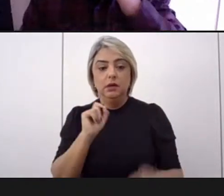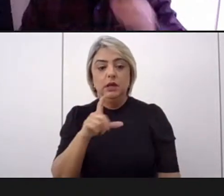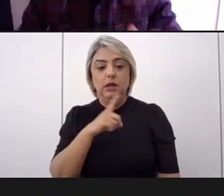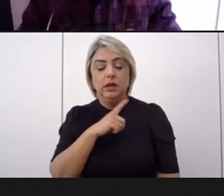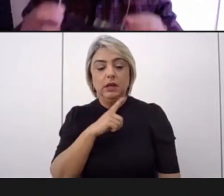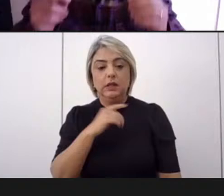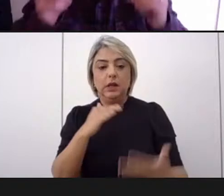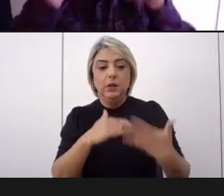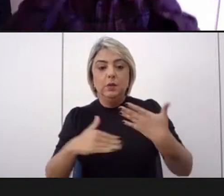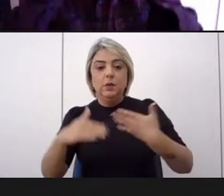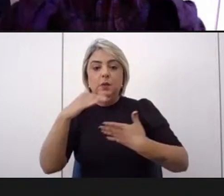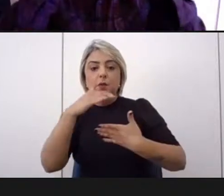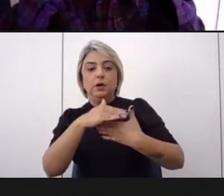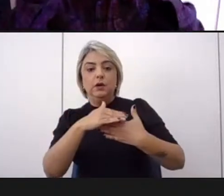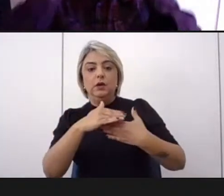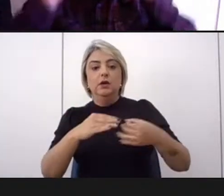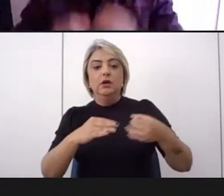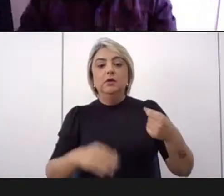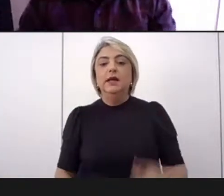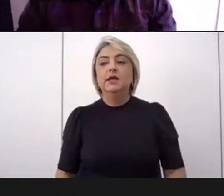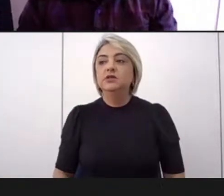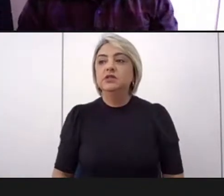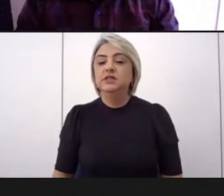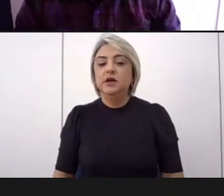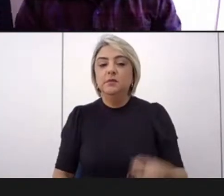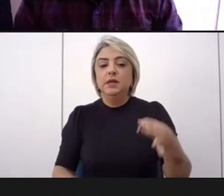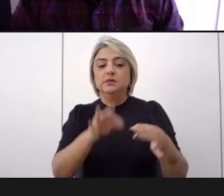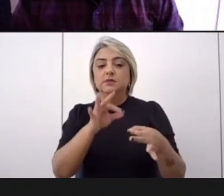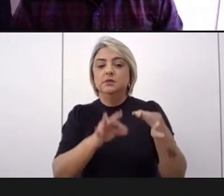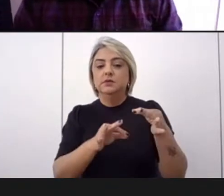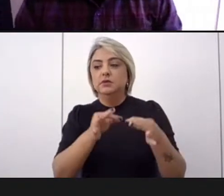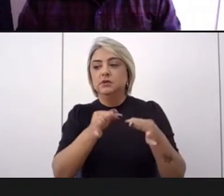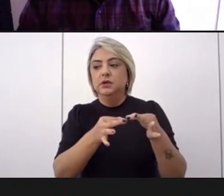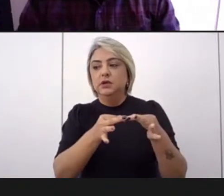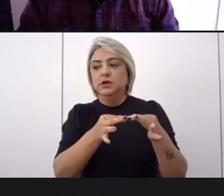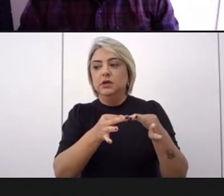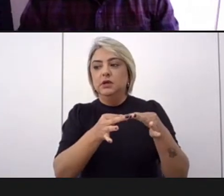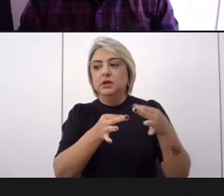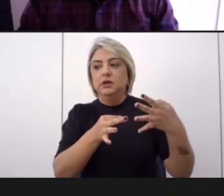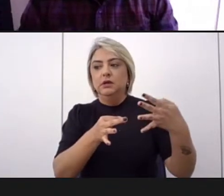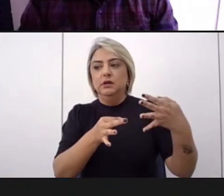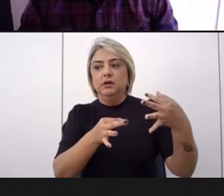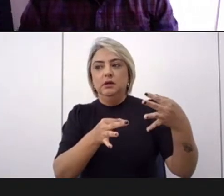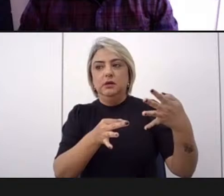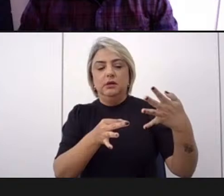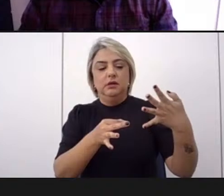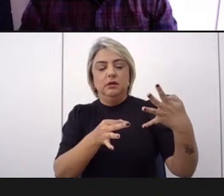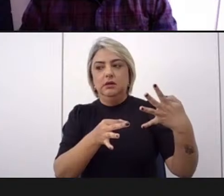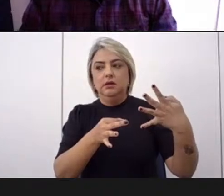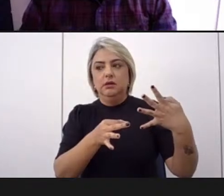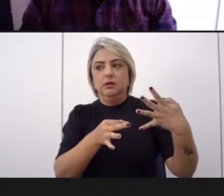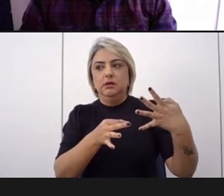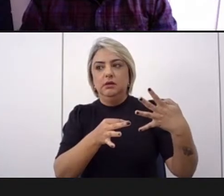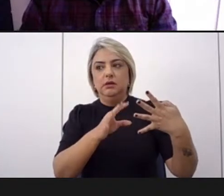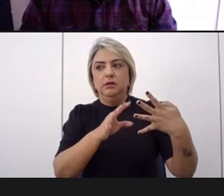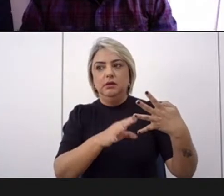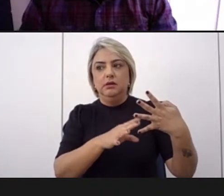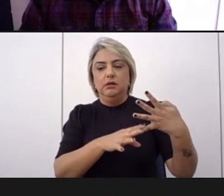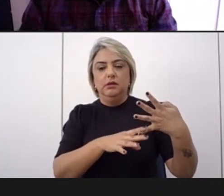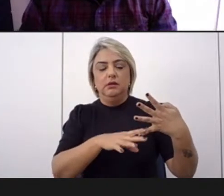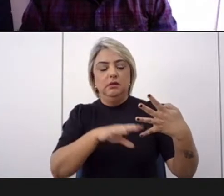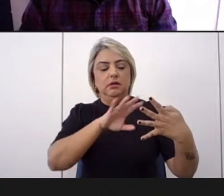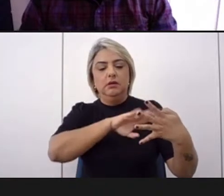highest than the Constitutional Court in France, that is the European Court. And a lot